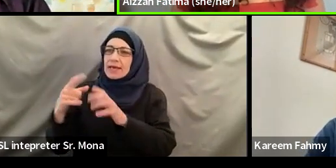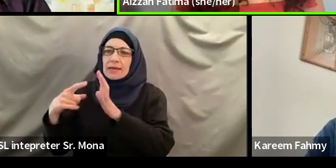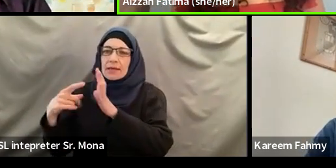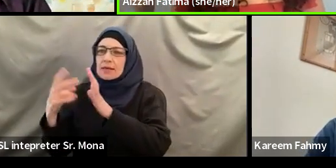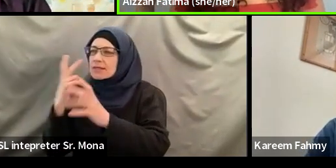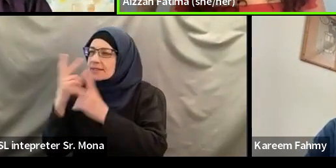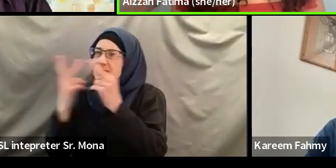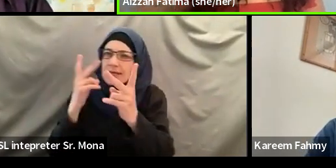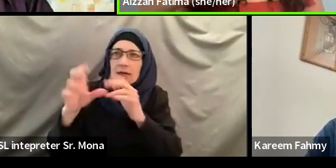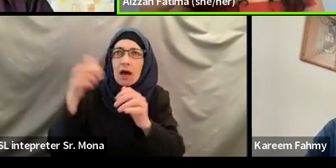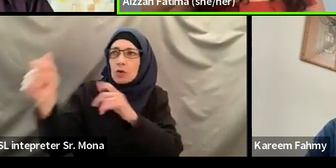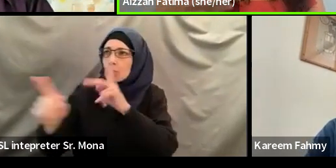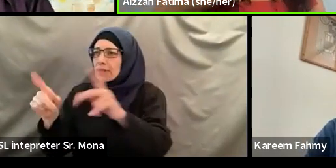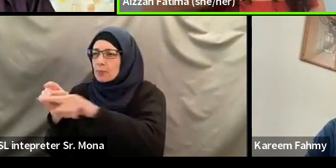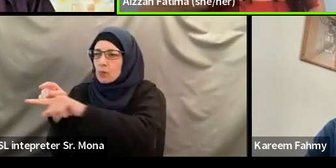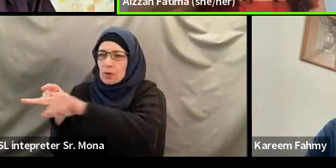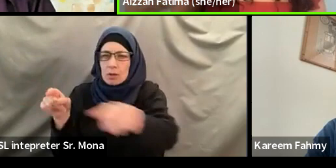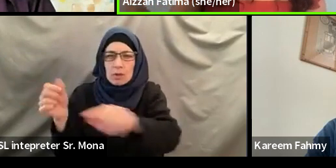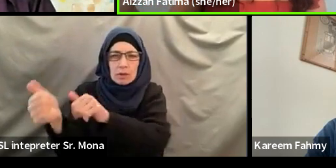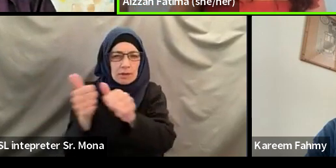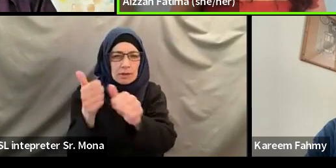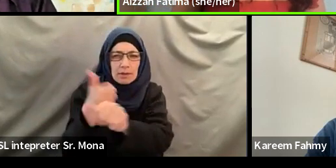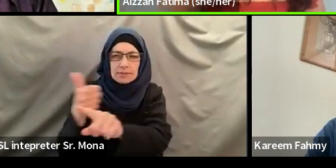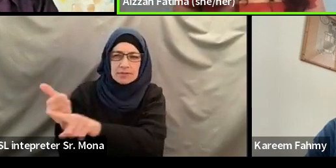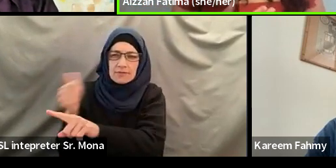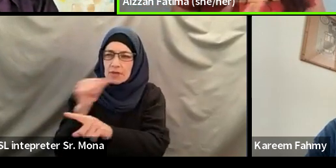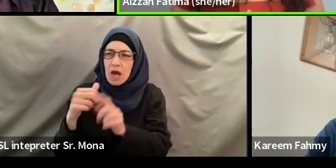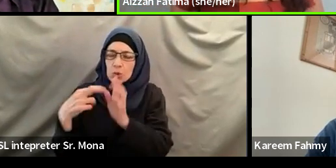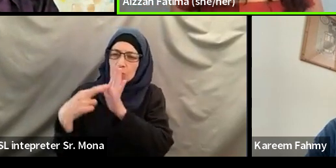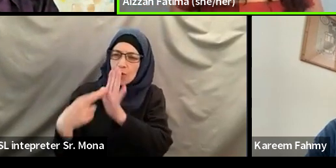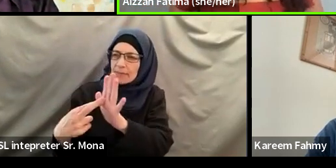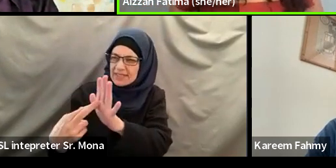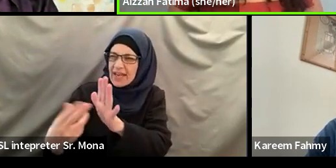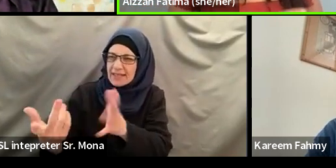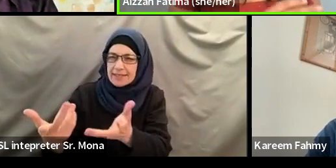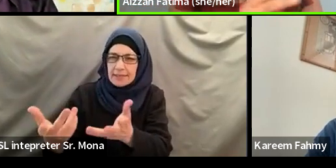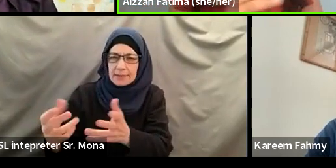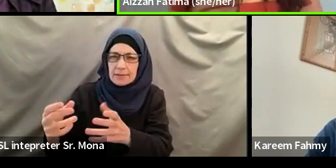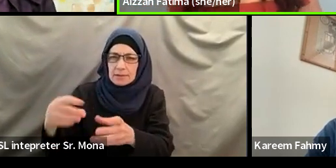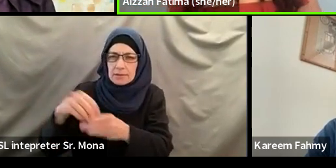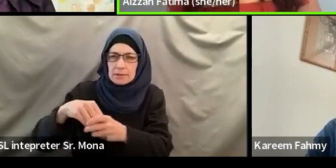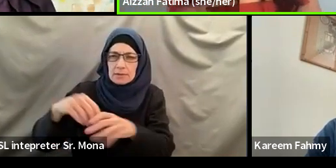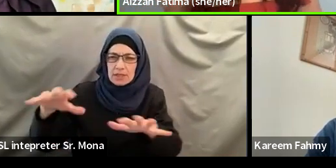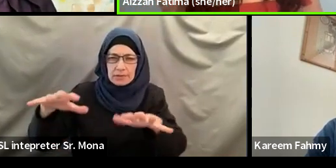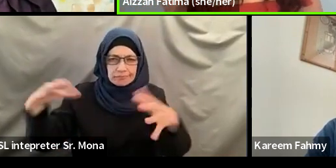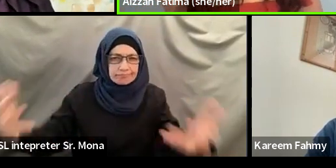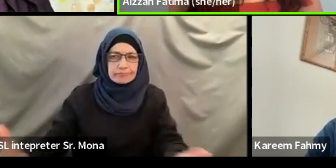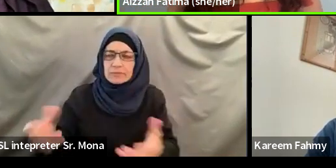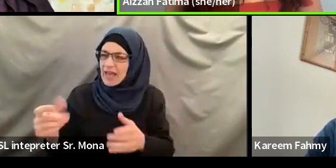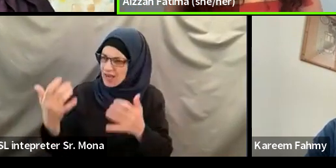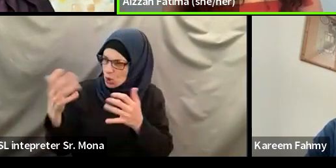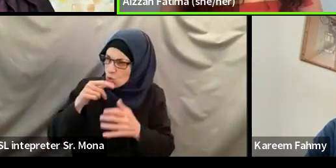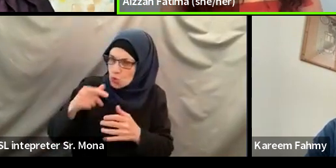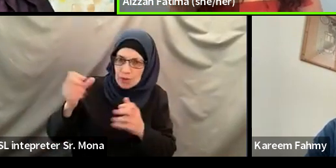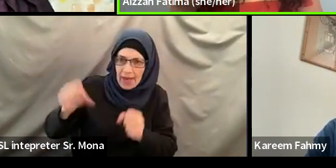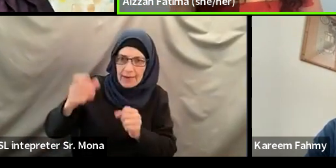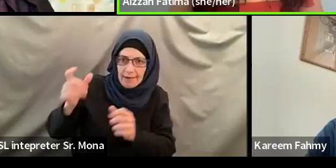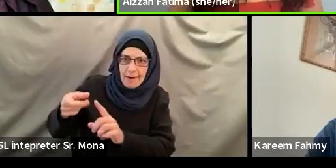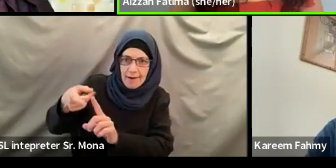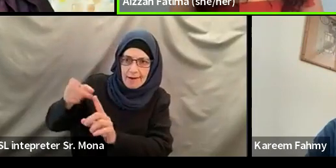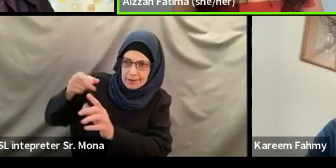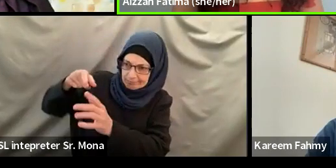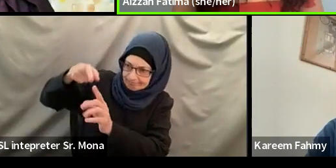at the table? And who can I give a seat to at that table? So as I've kind of evolved, you know, I'm like